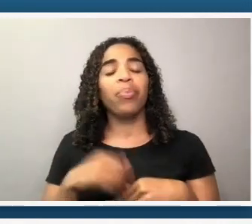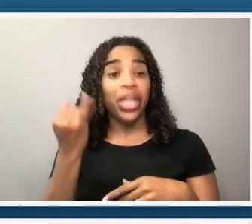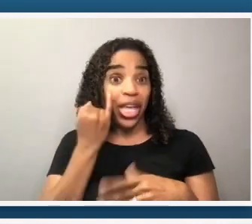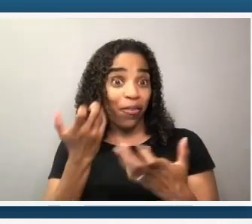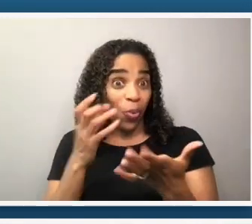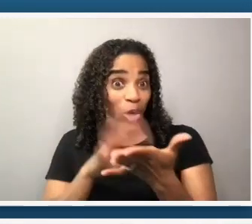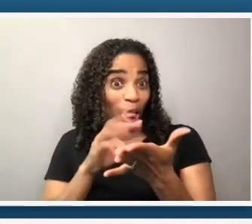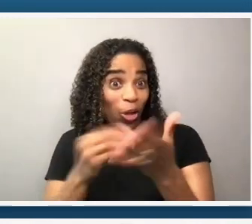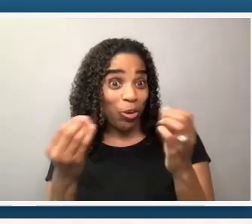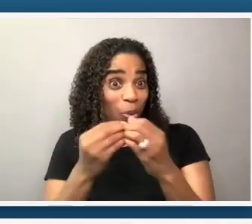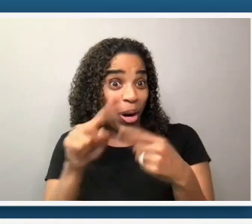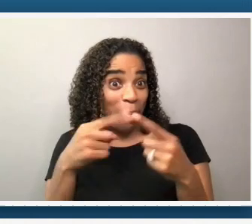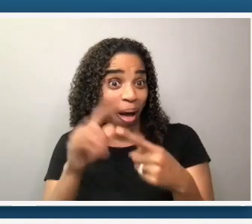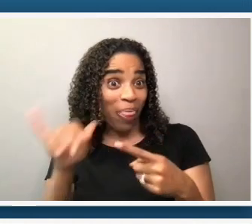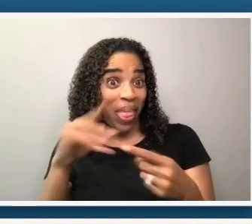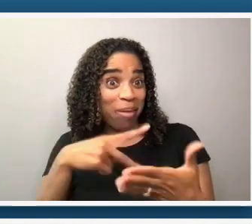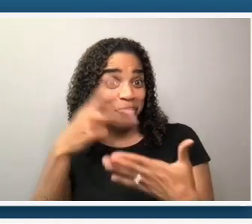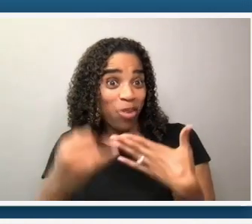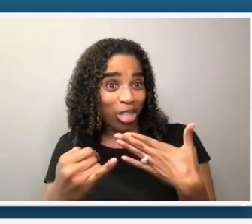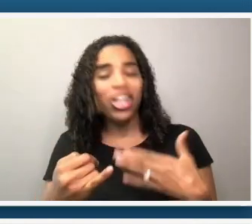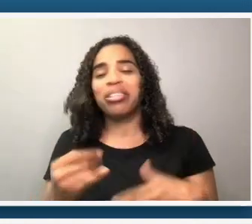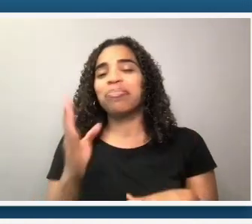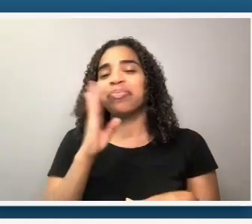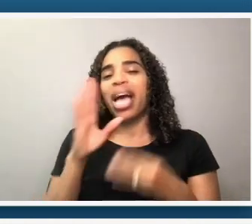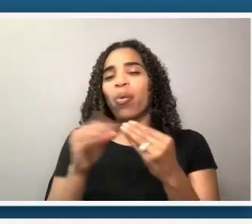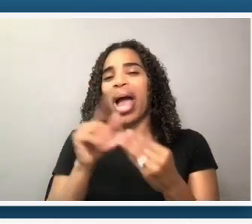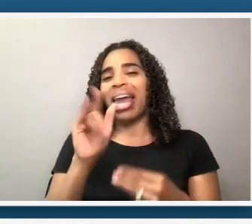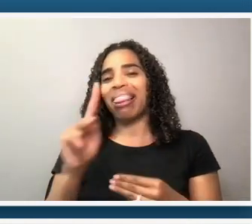there will be a link in the slides that Tess mentioned earlier.